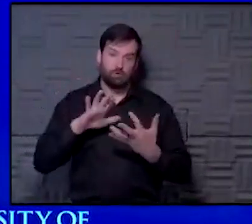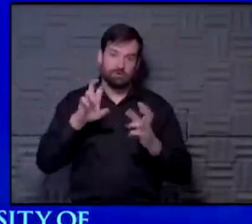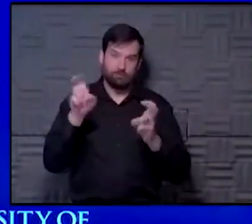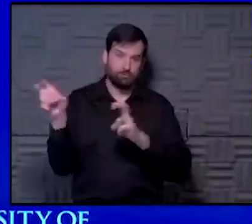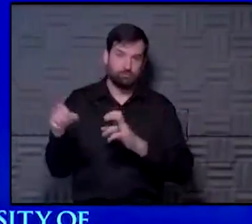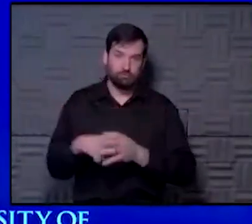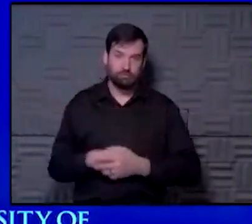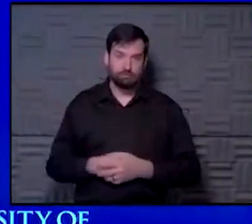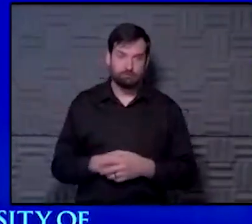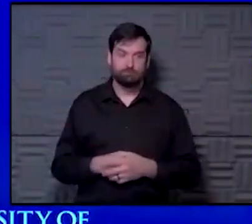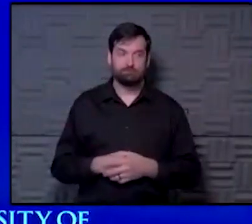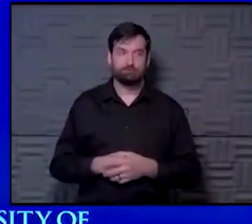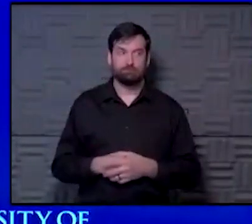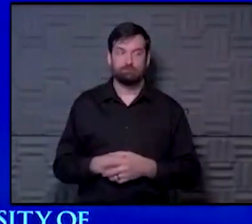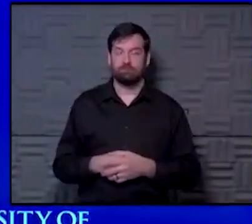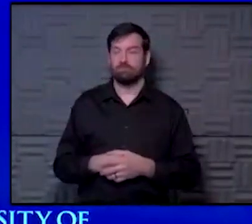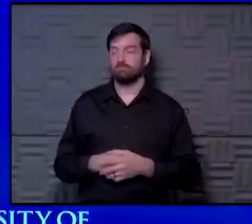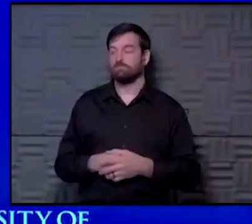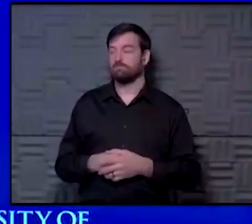problems.